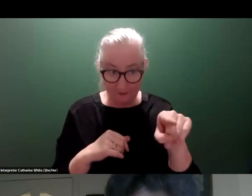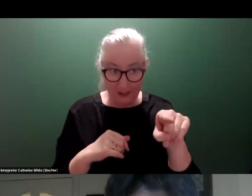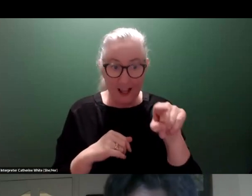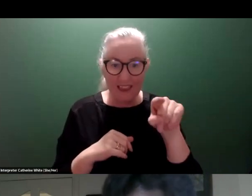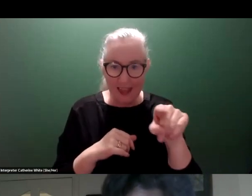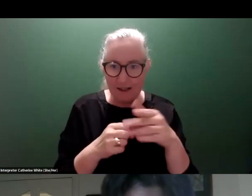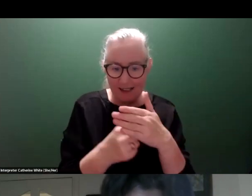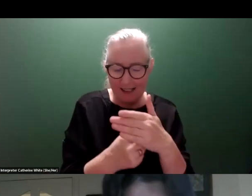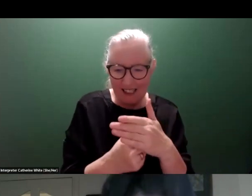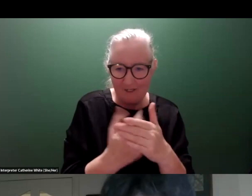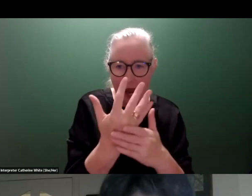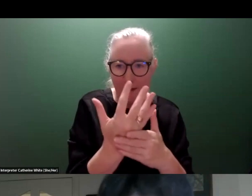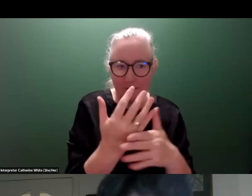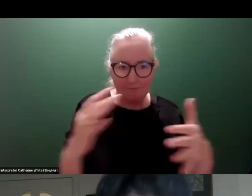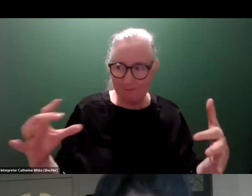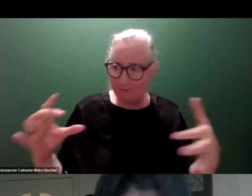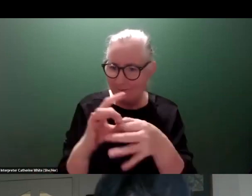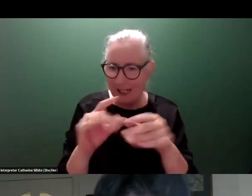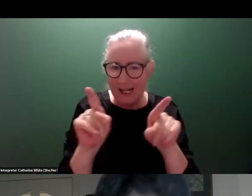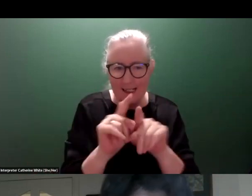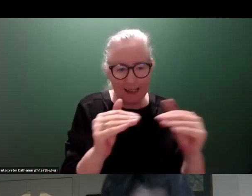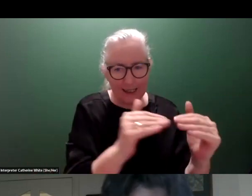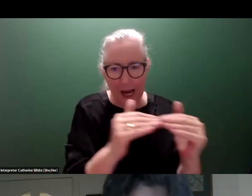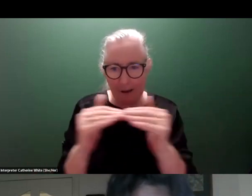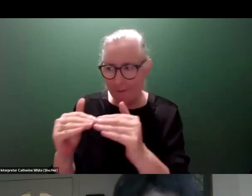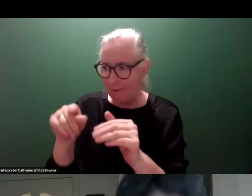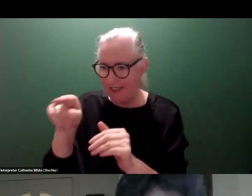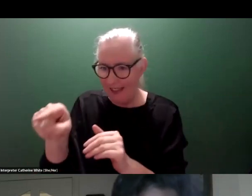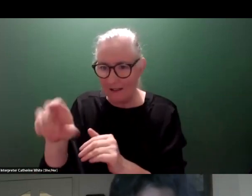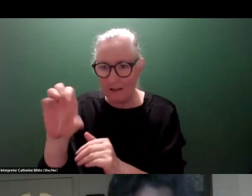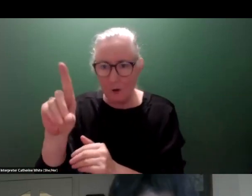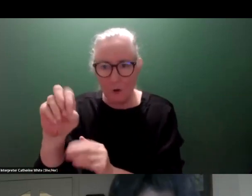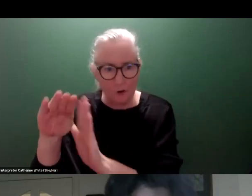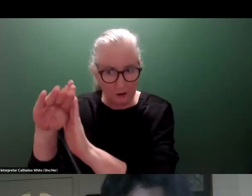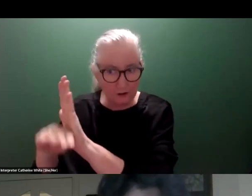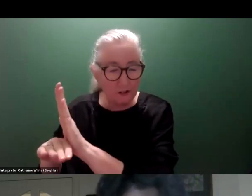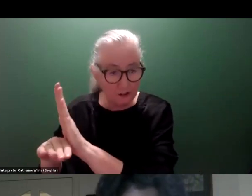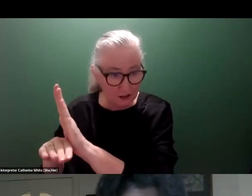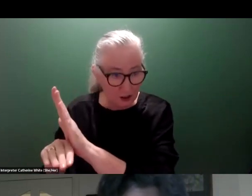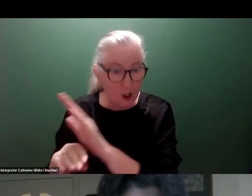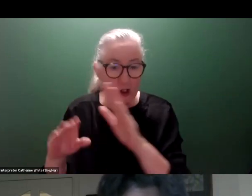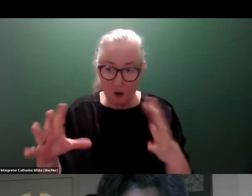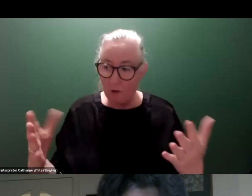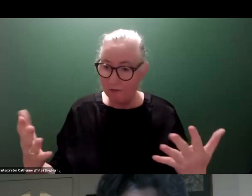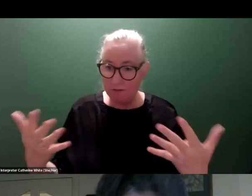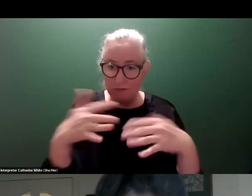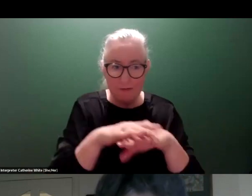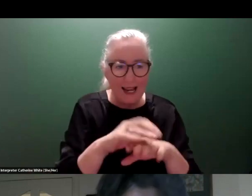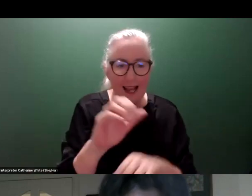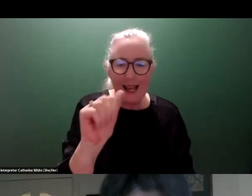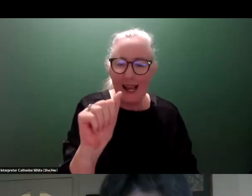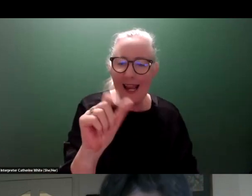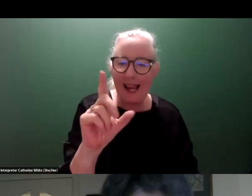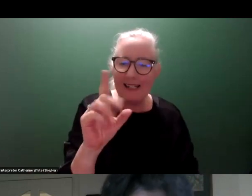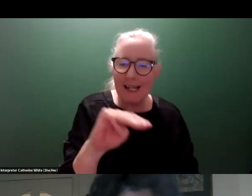very much to be consistent with that code. So we see an incorporation of the ADM definition